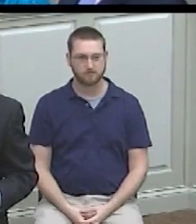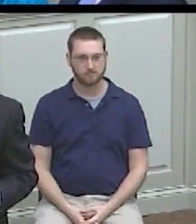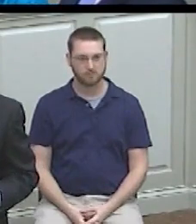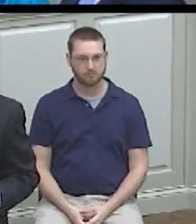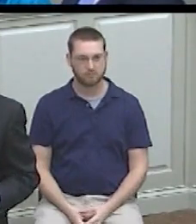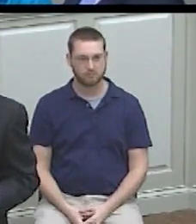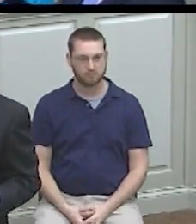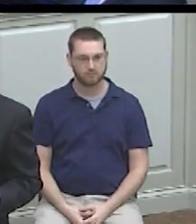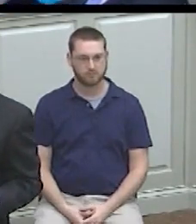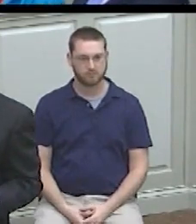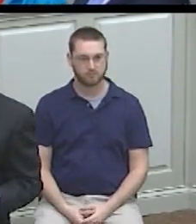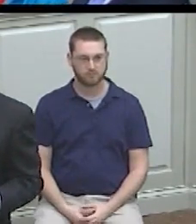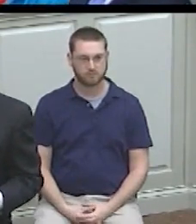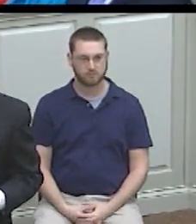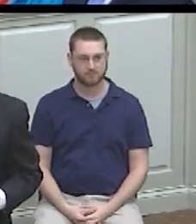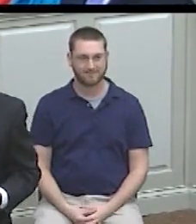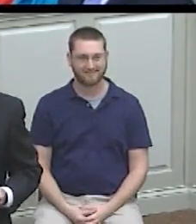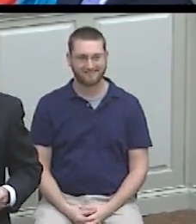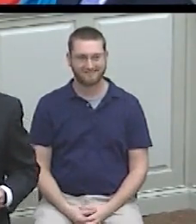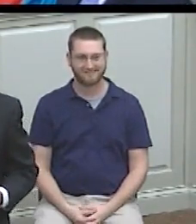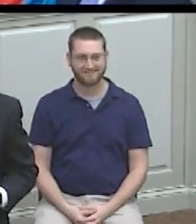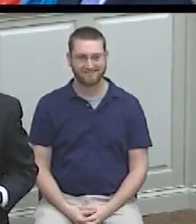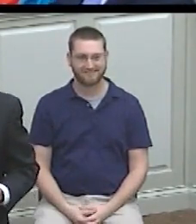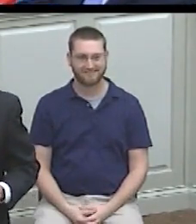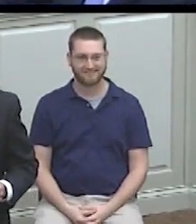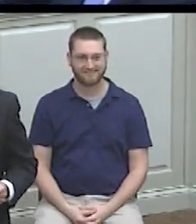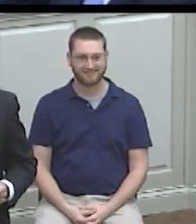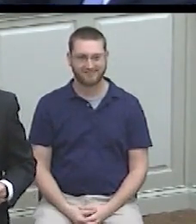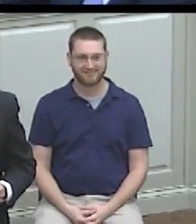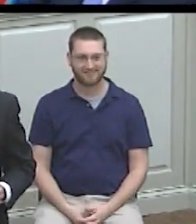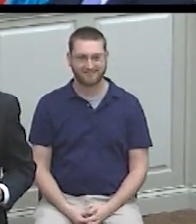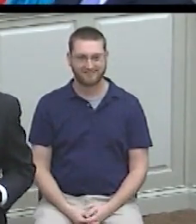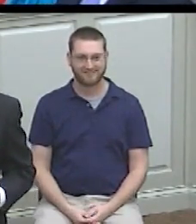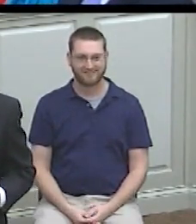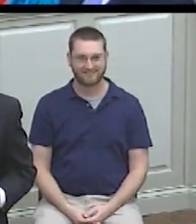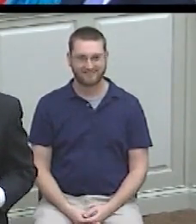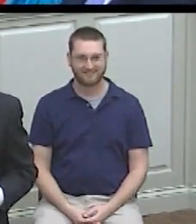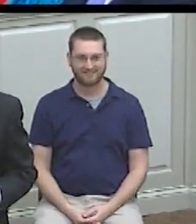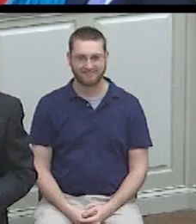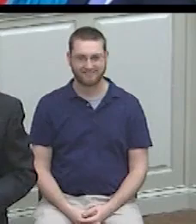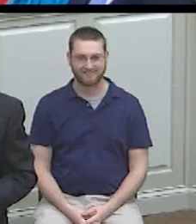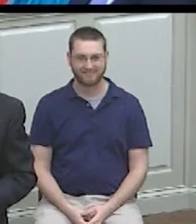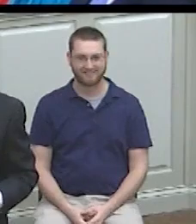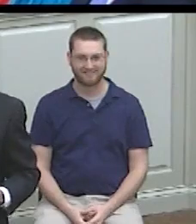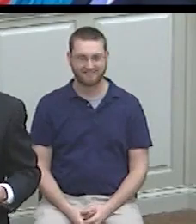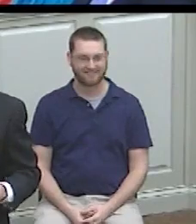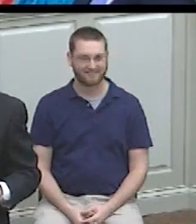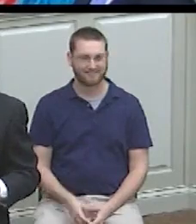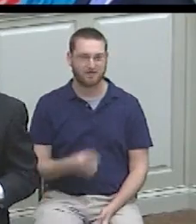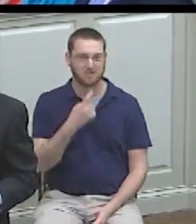And I could say, I'm sorry, picture? Where are you going? Get back up here.